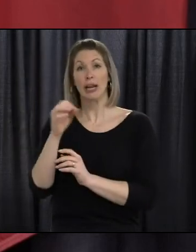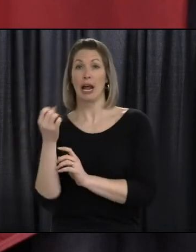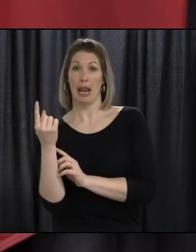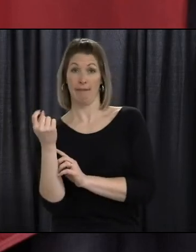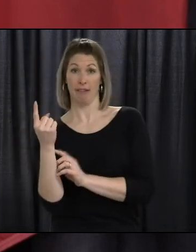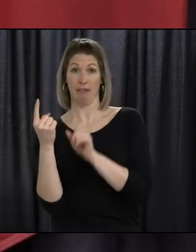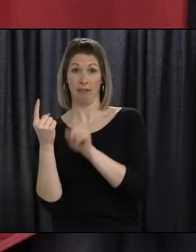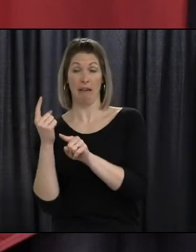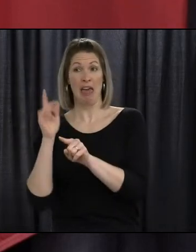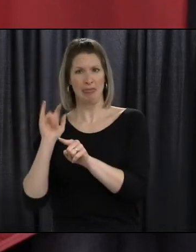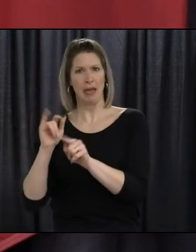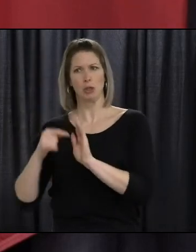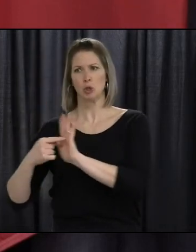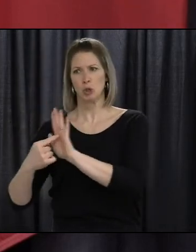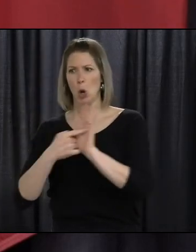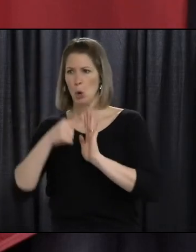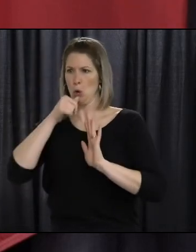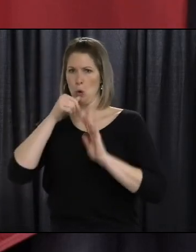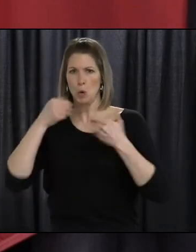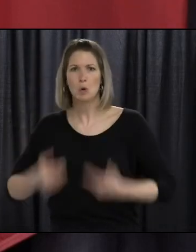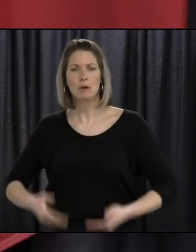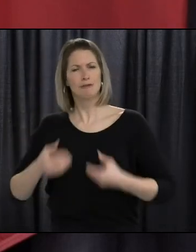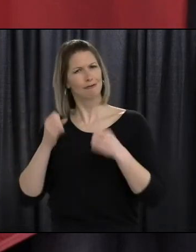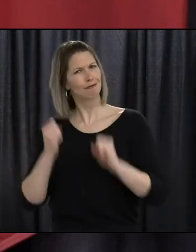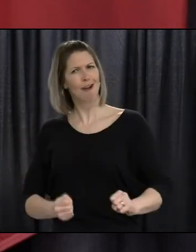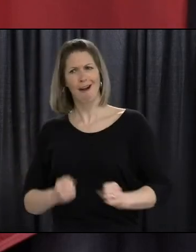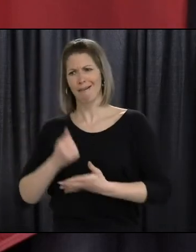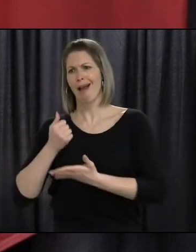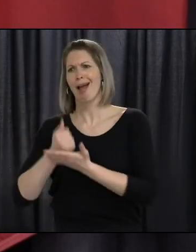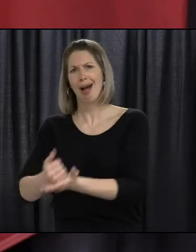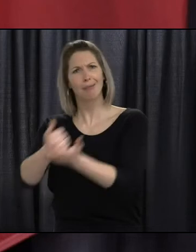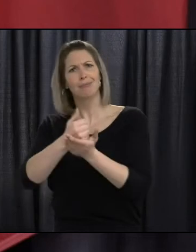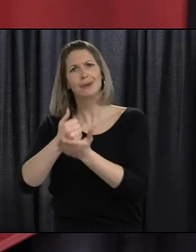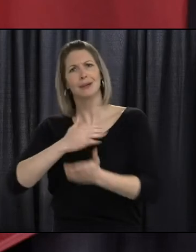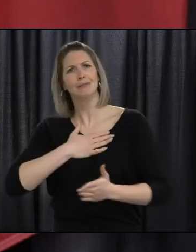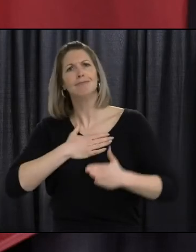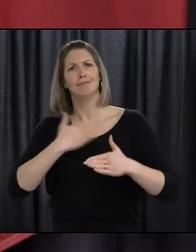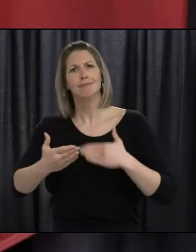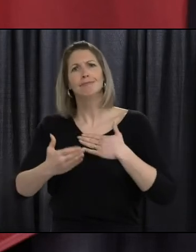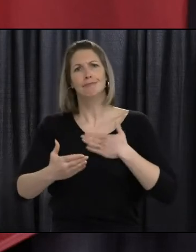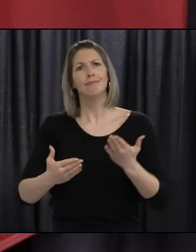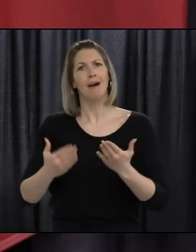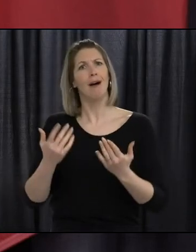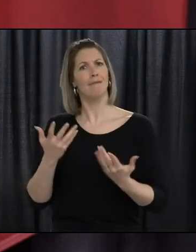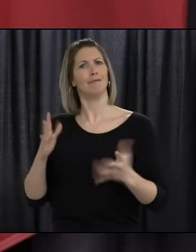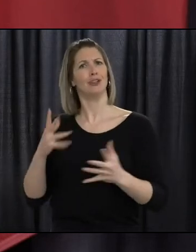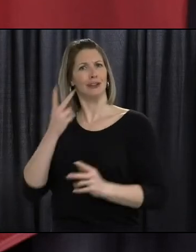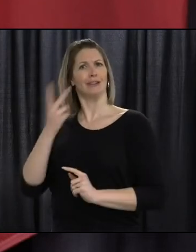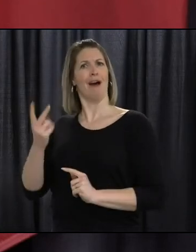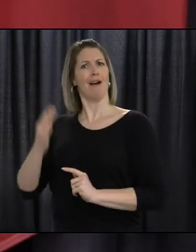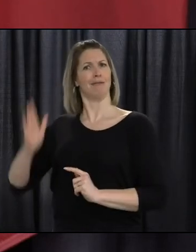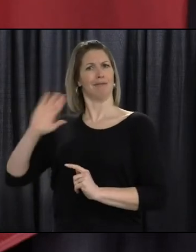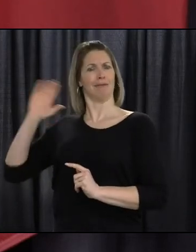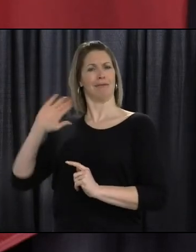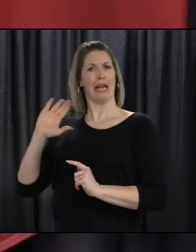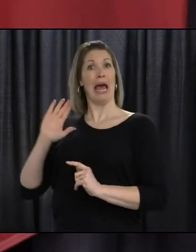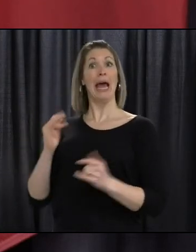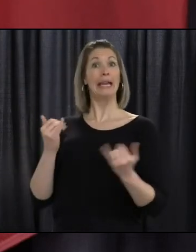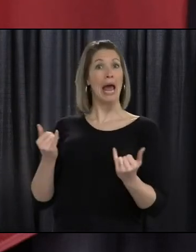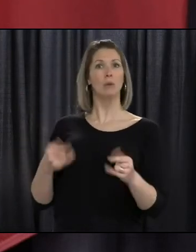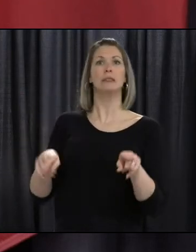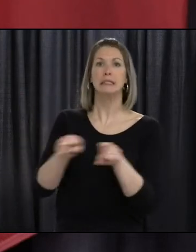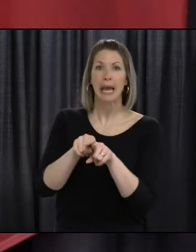now, it's unusual for us as Newfoundlanders and Labradorians, because now we're asking people to actually stay away.